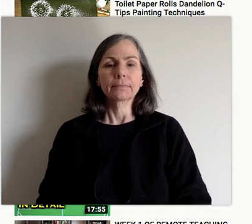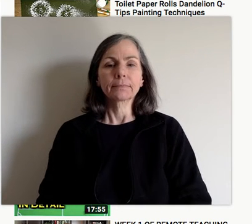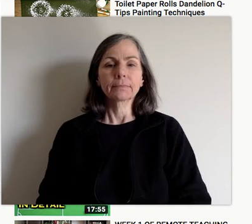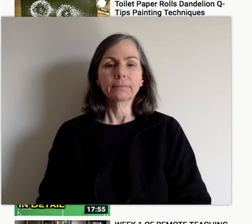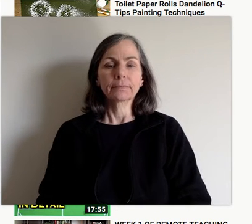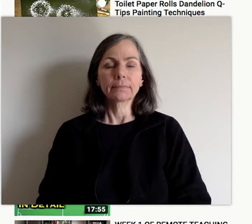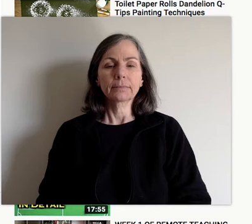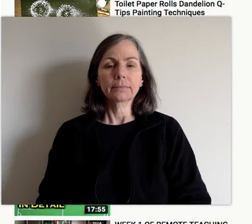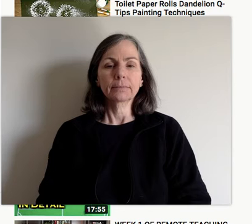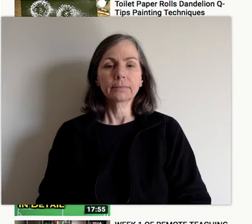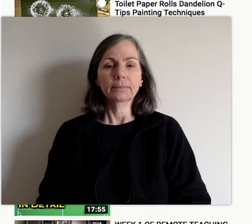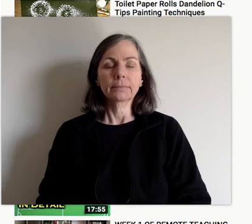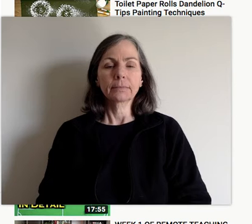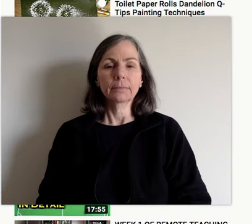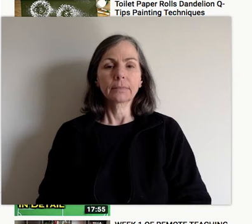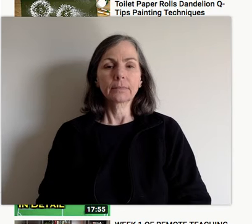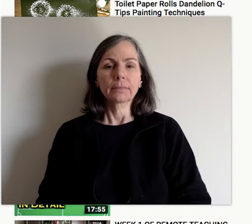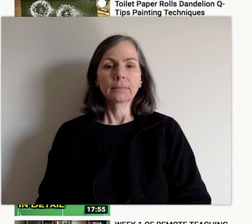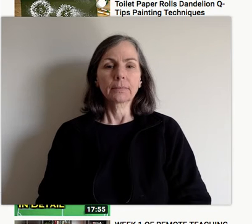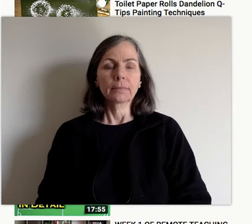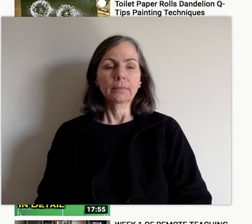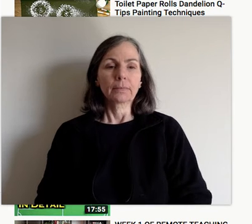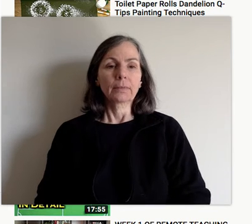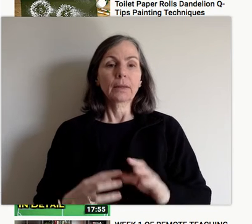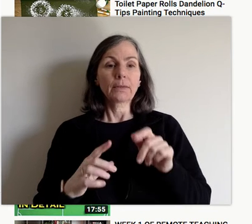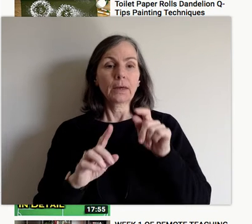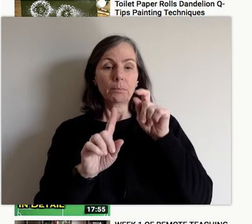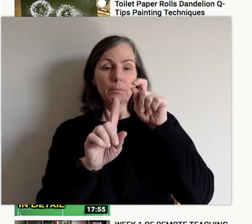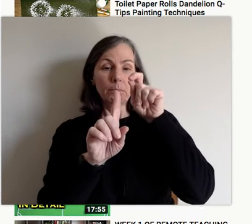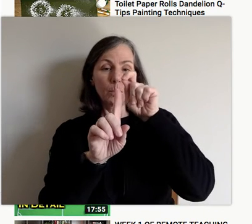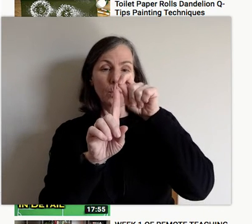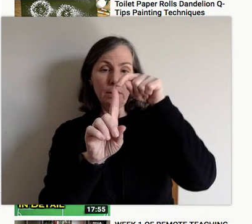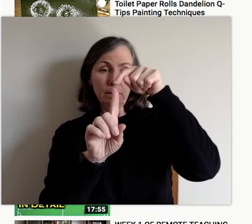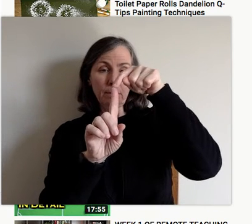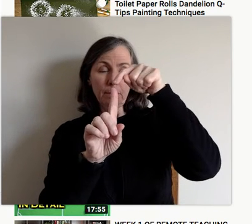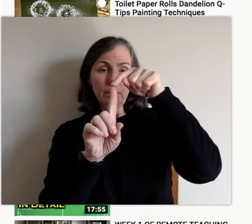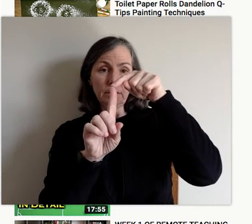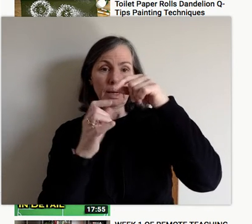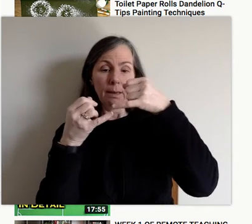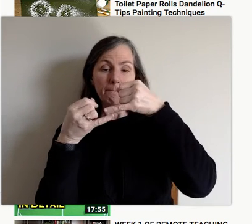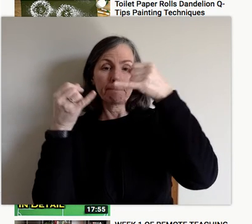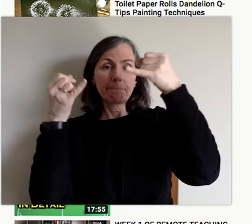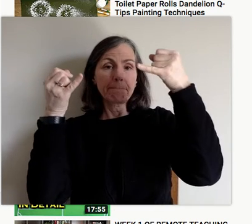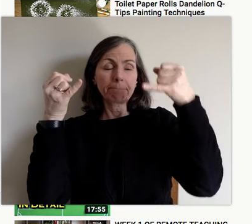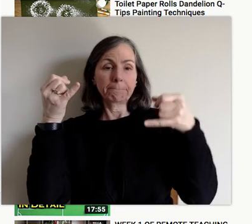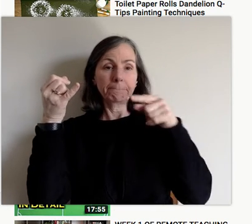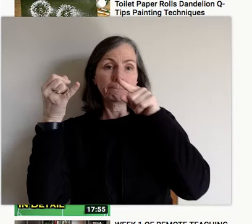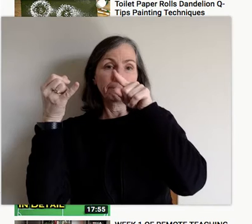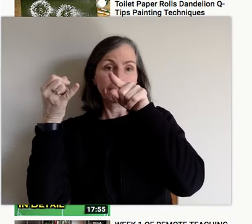So our point is negative 4, 9.